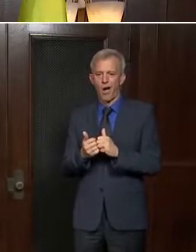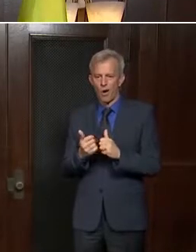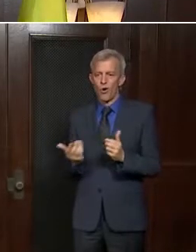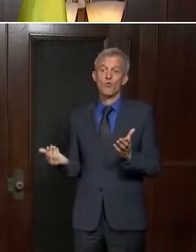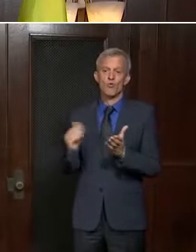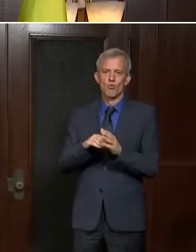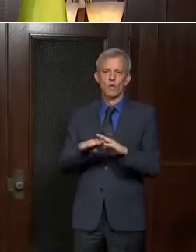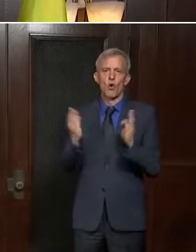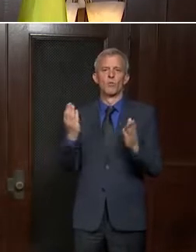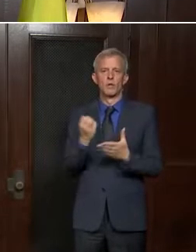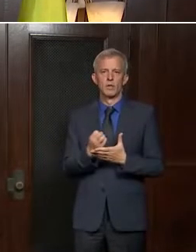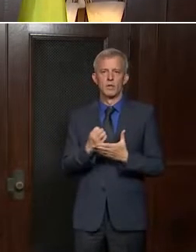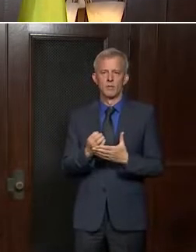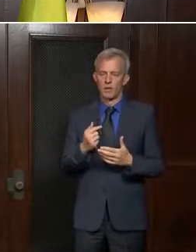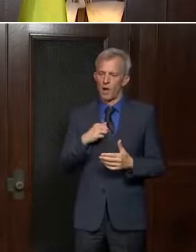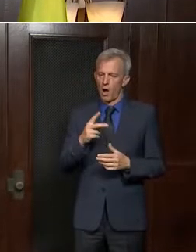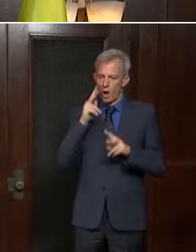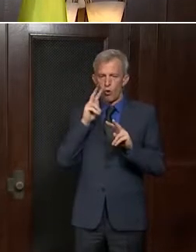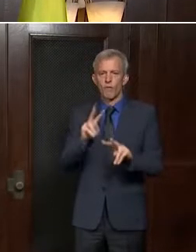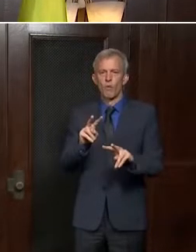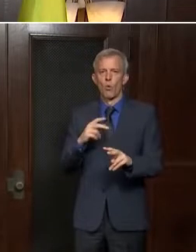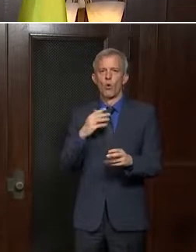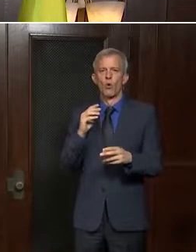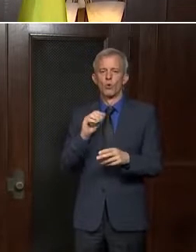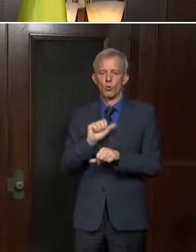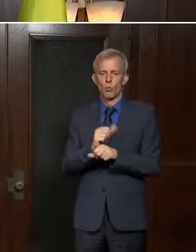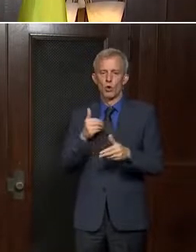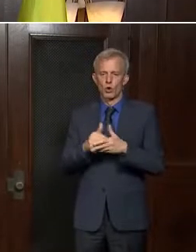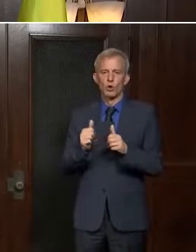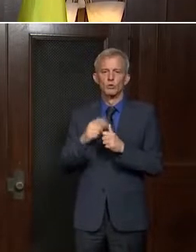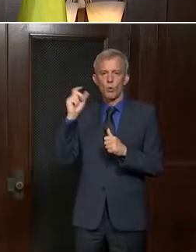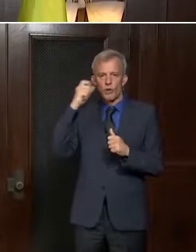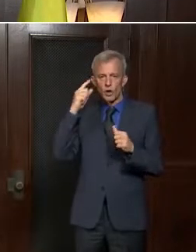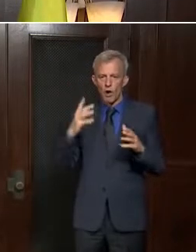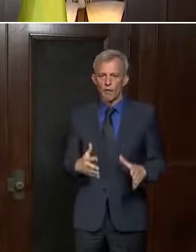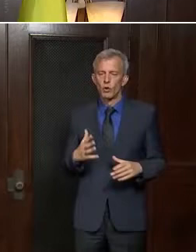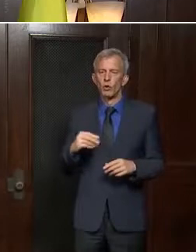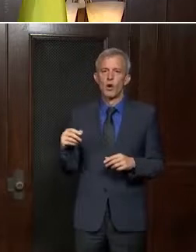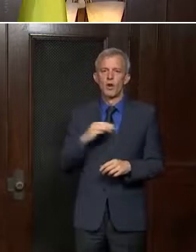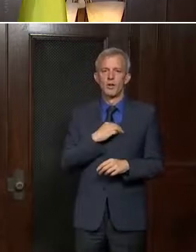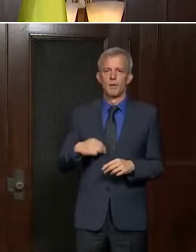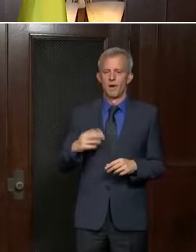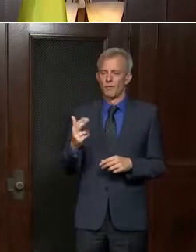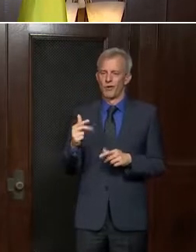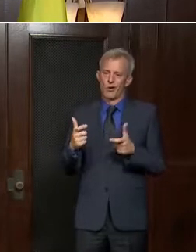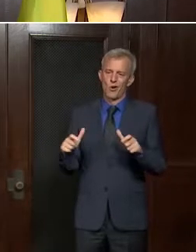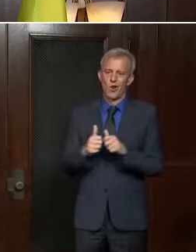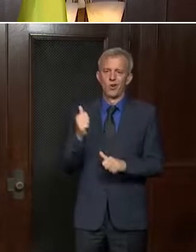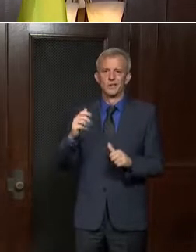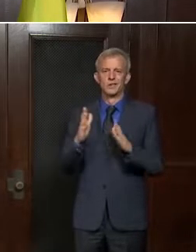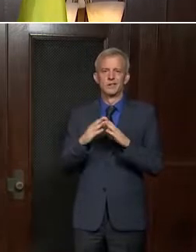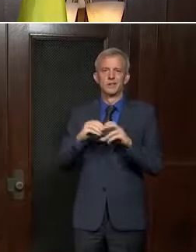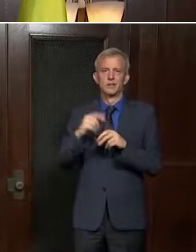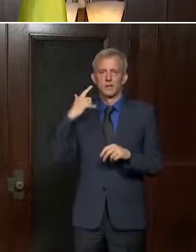working very closely with Governor Newsom, who I spoke with on Friday, and the mayors of the 13 largest cities in California, where we're sharing